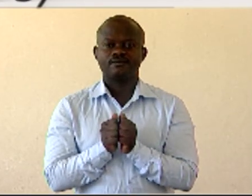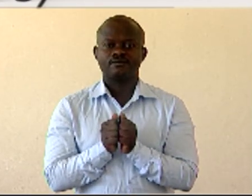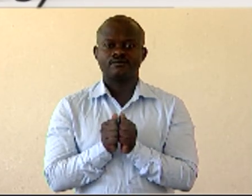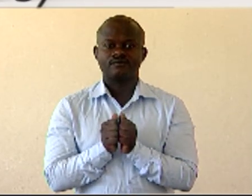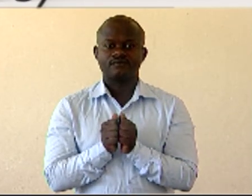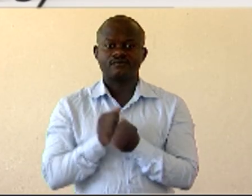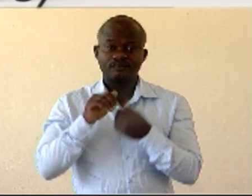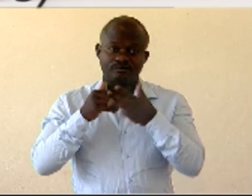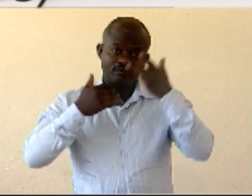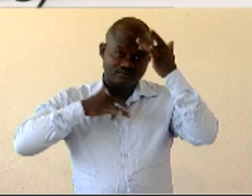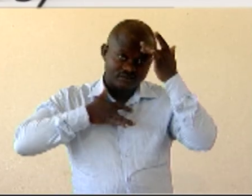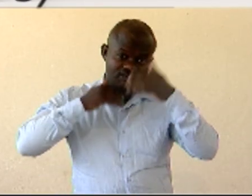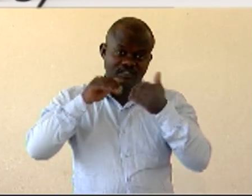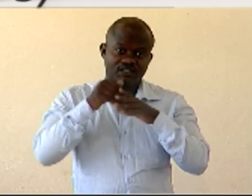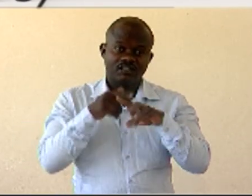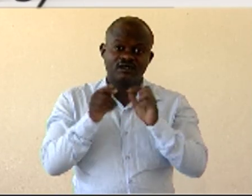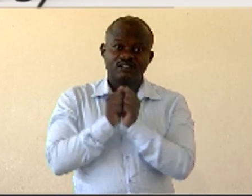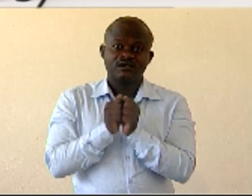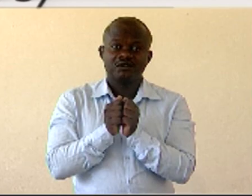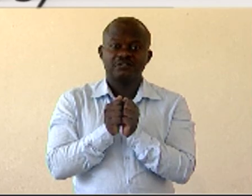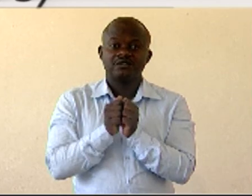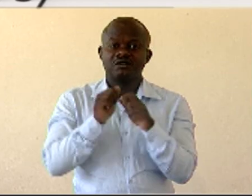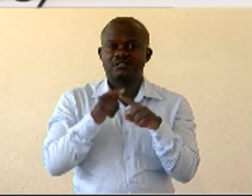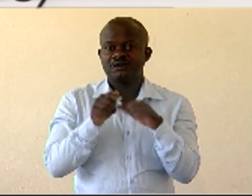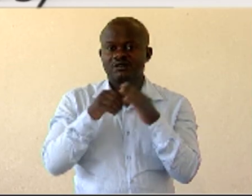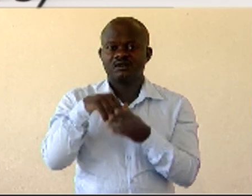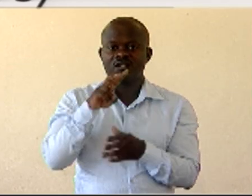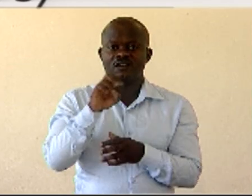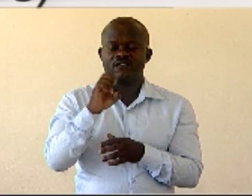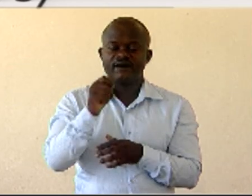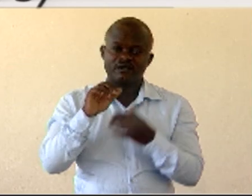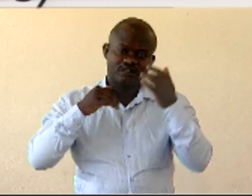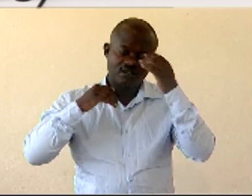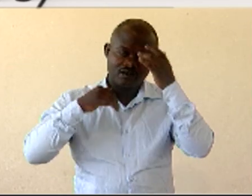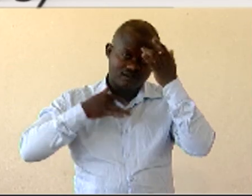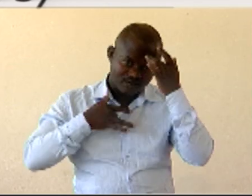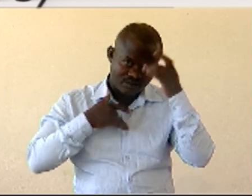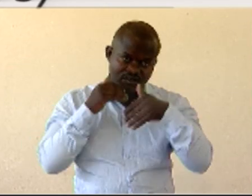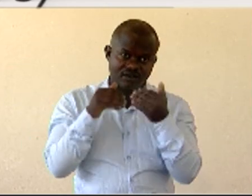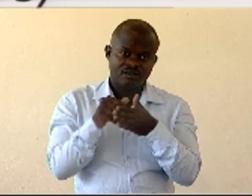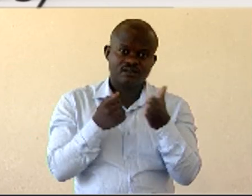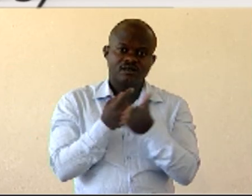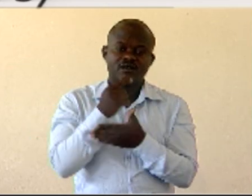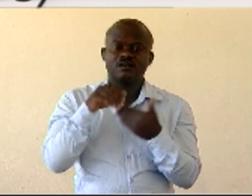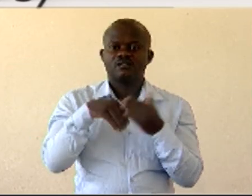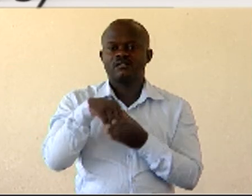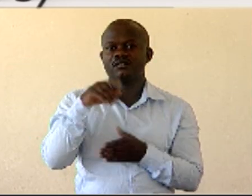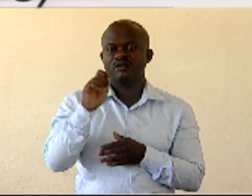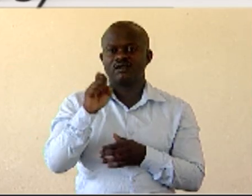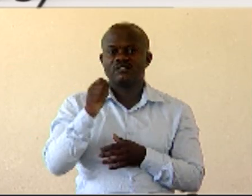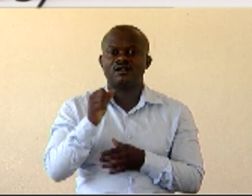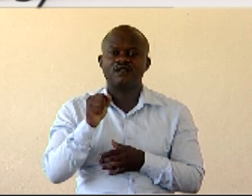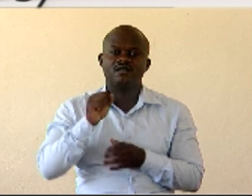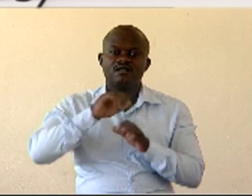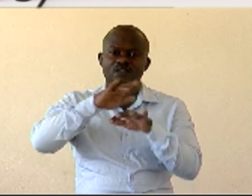Sleeping sickness, which is caused by tsetse fly, is a vector-borne disease and is spread by tsetse flies. Malaria